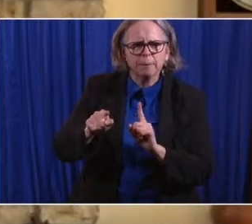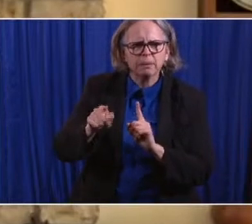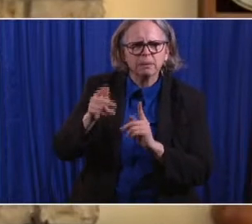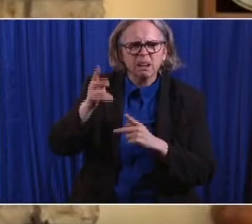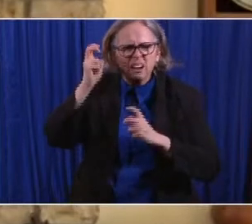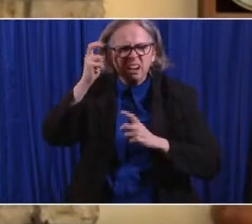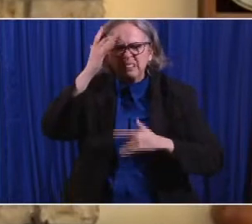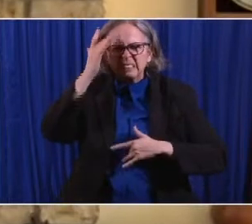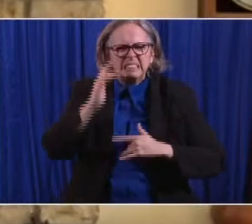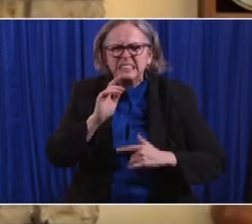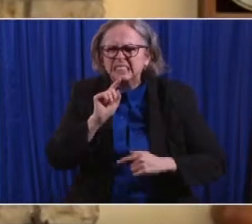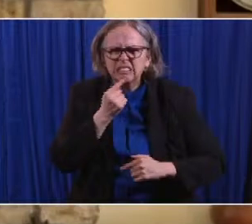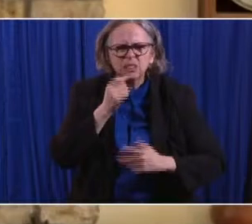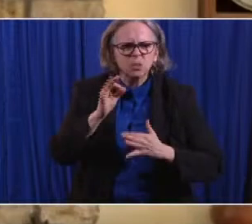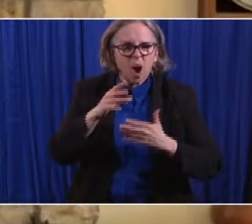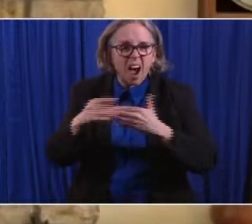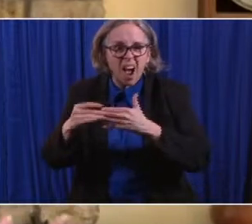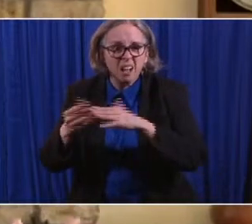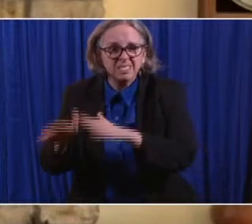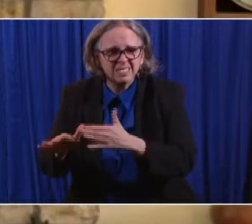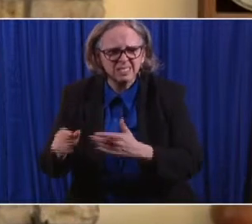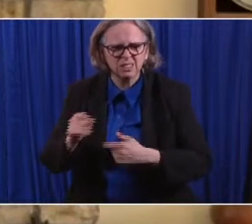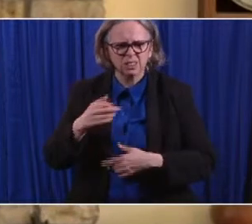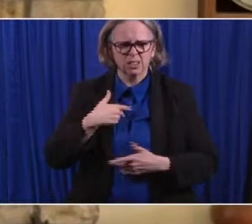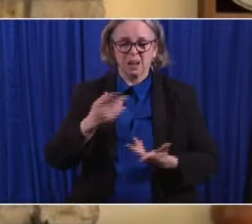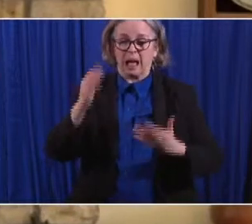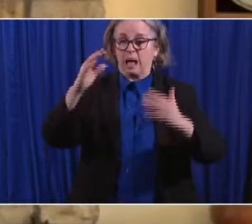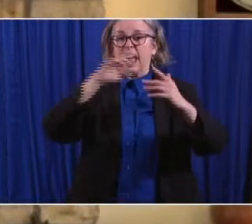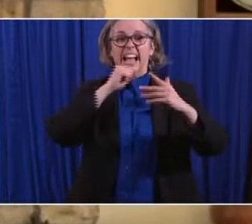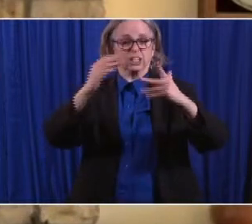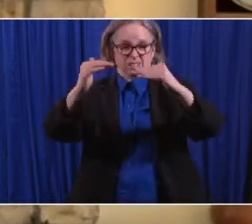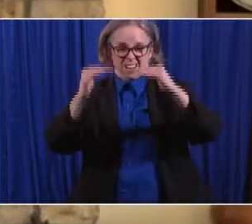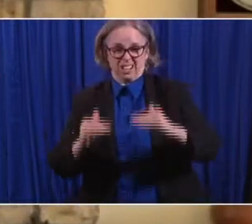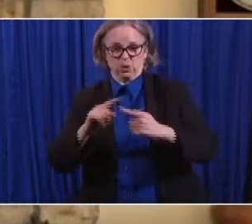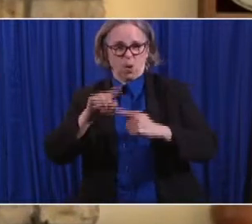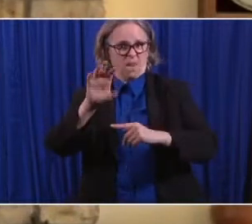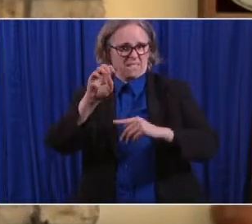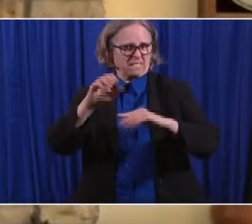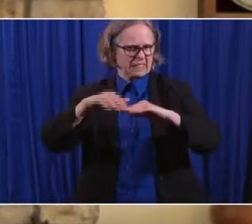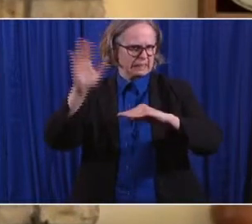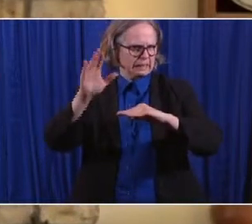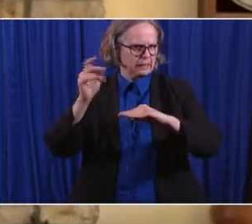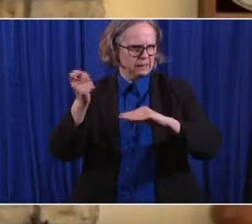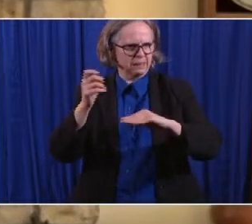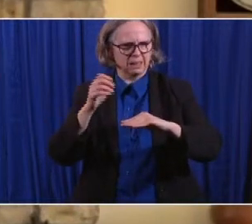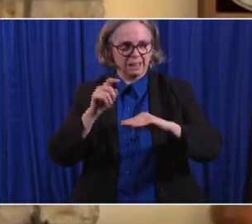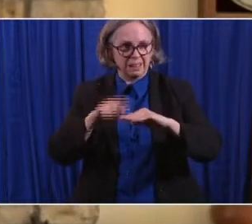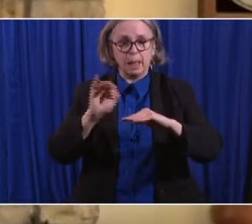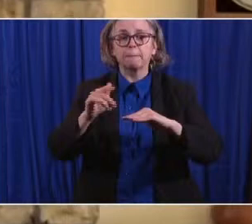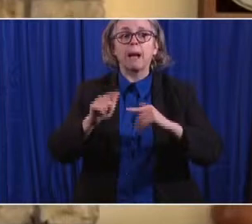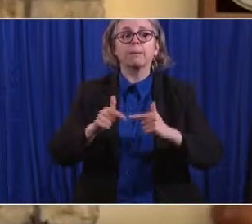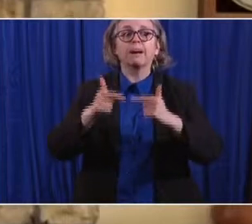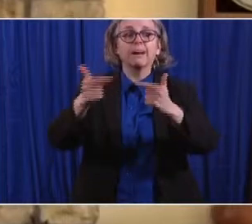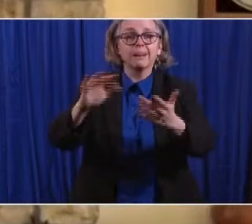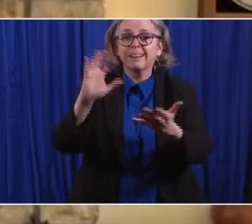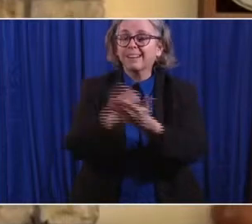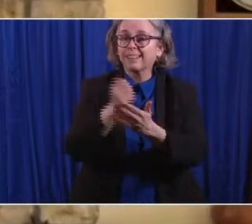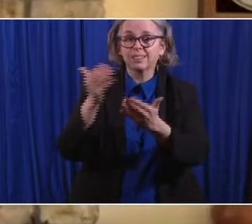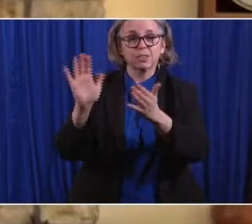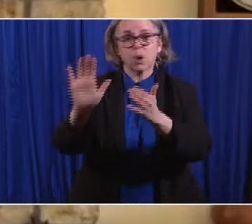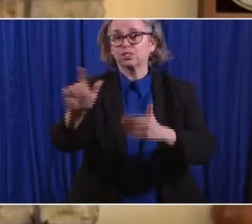and everybody above 50 that wants to be vaccinated would be vaccinated. The fact is that